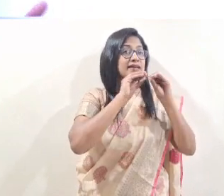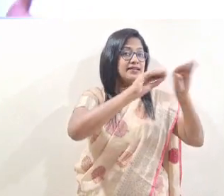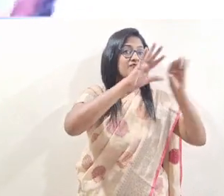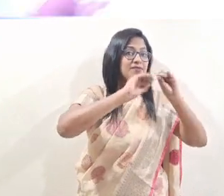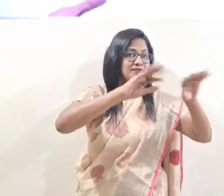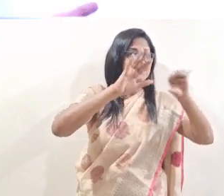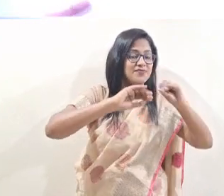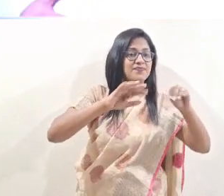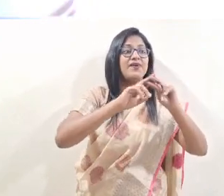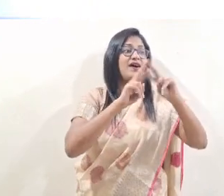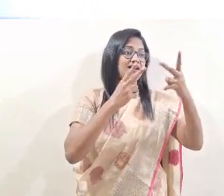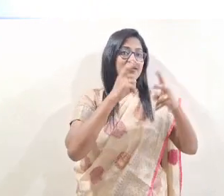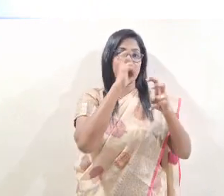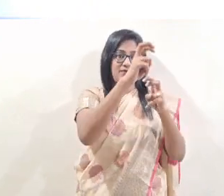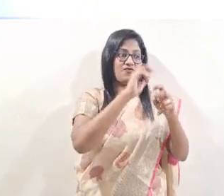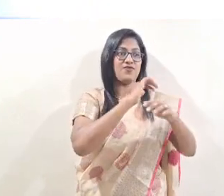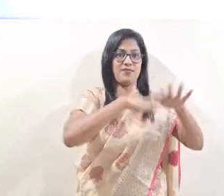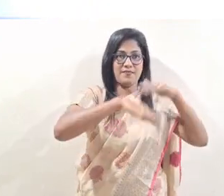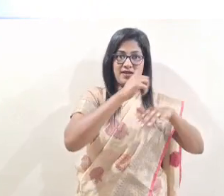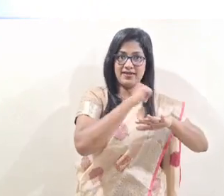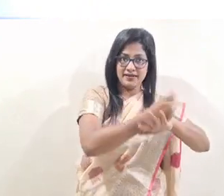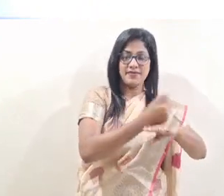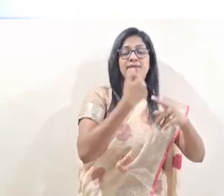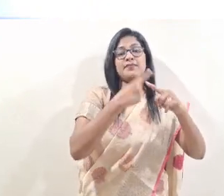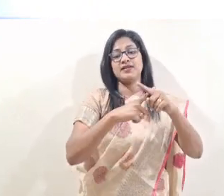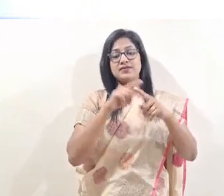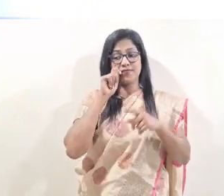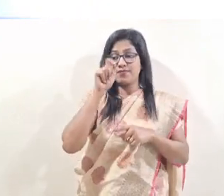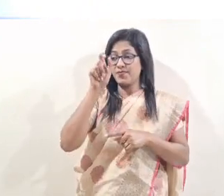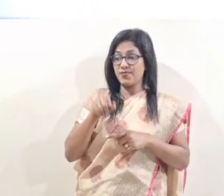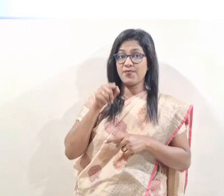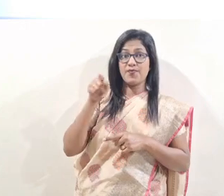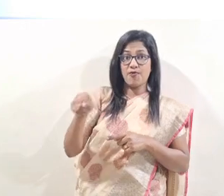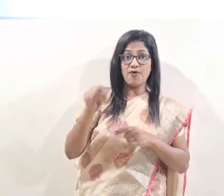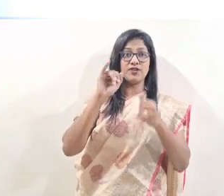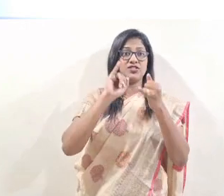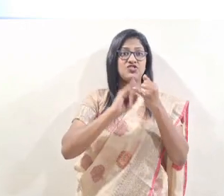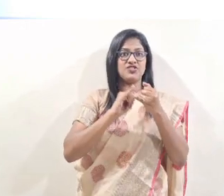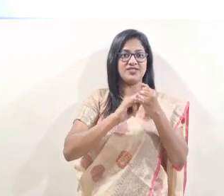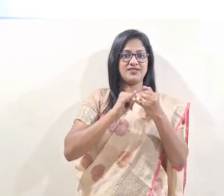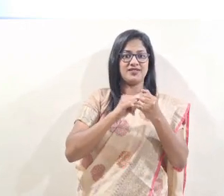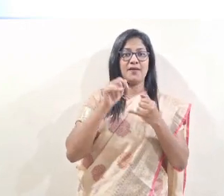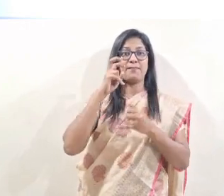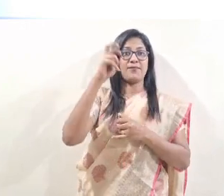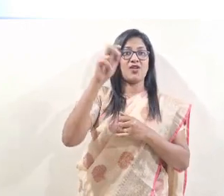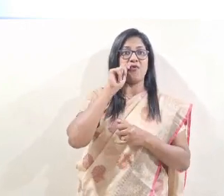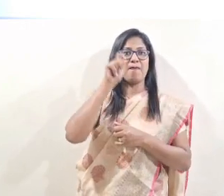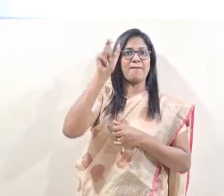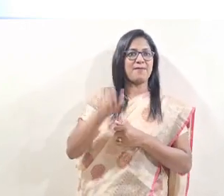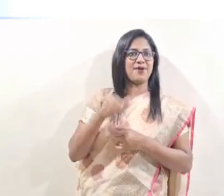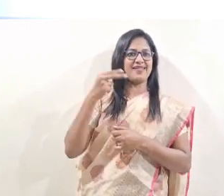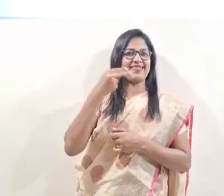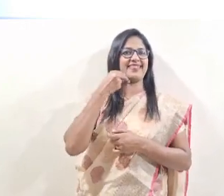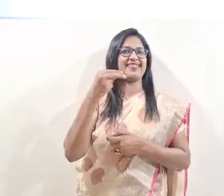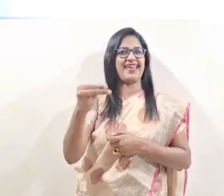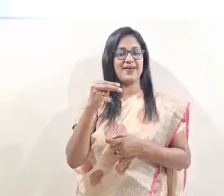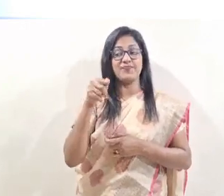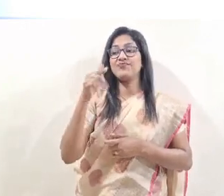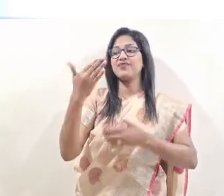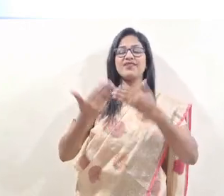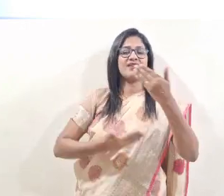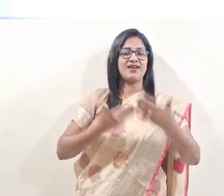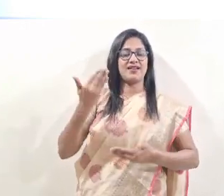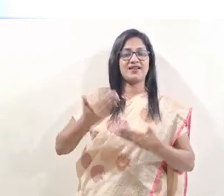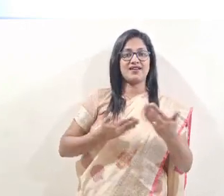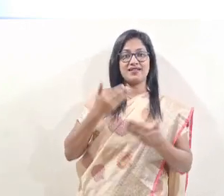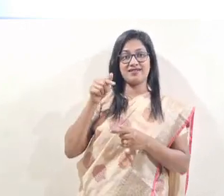up and are already. Like Mr. Sridharan, who is supposed to be the metro man, had his grounding in Calcutta